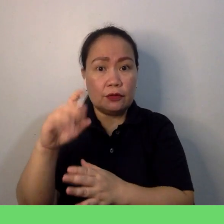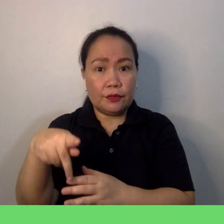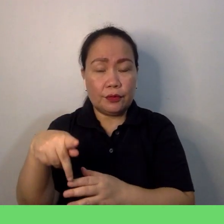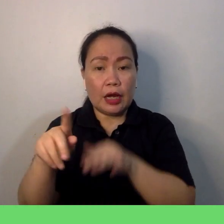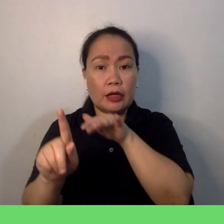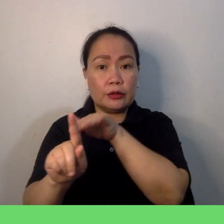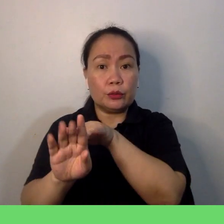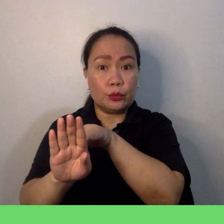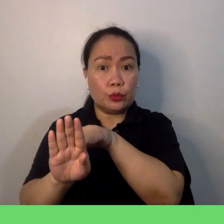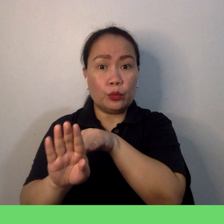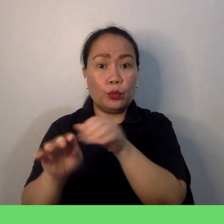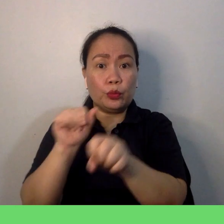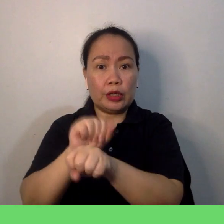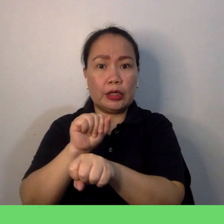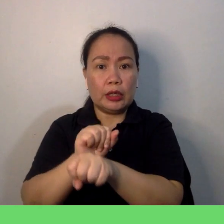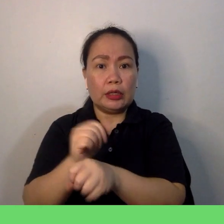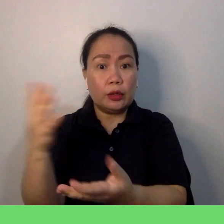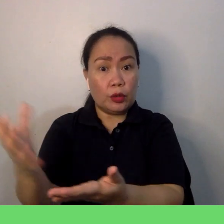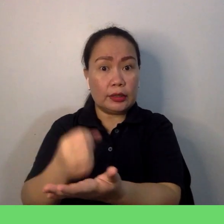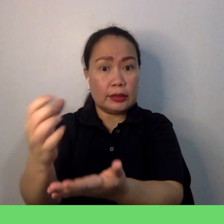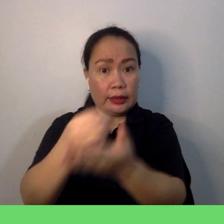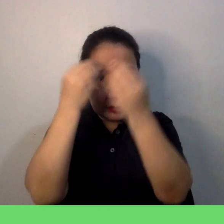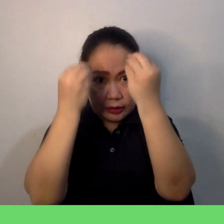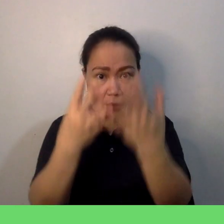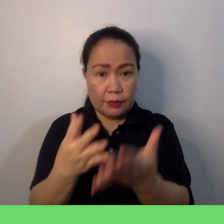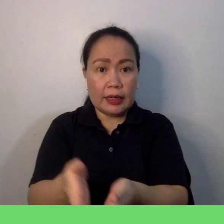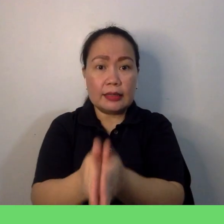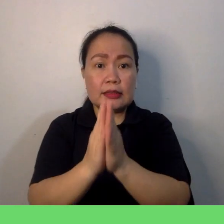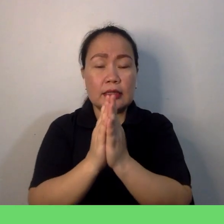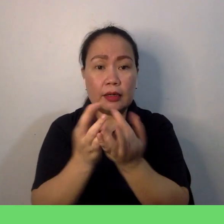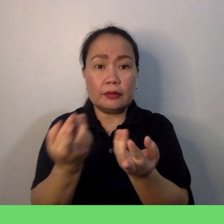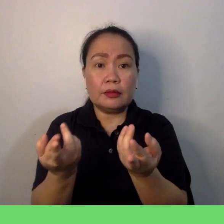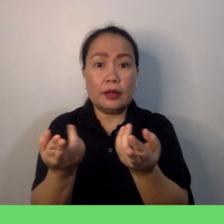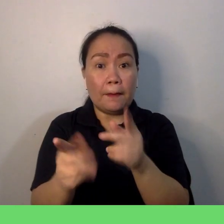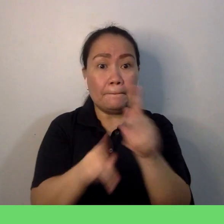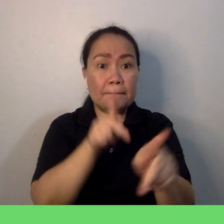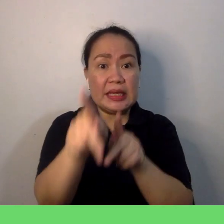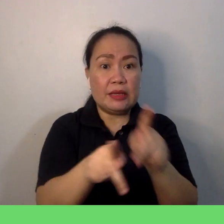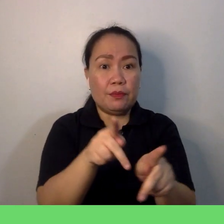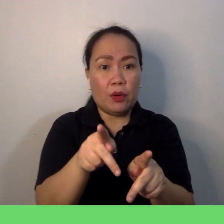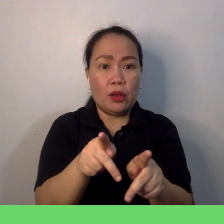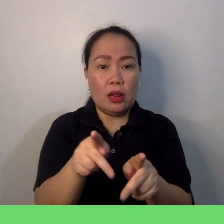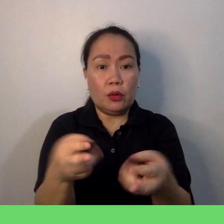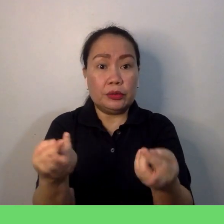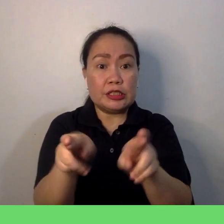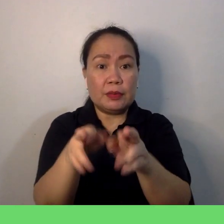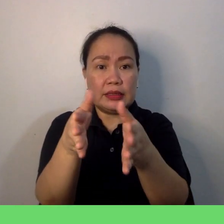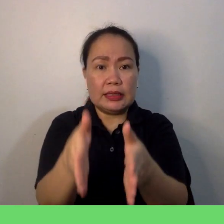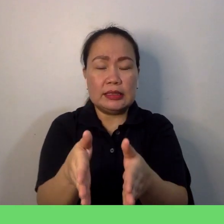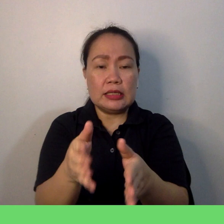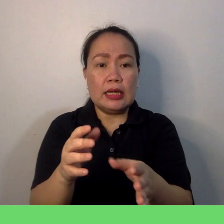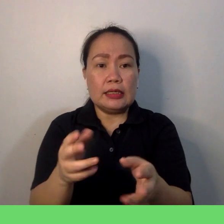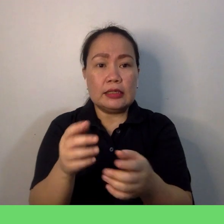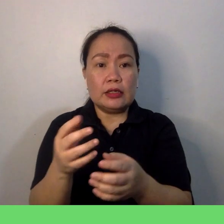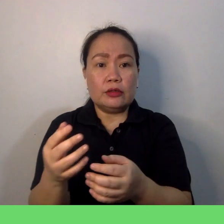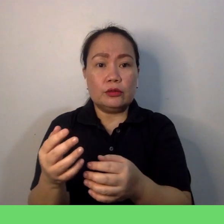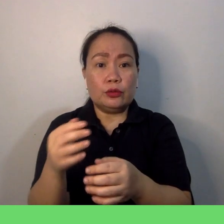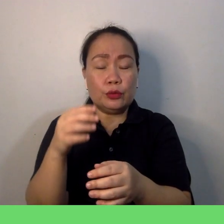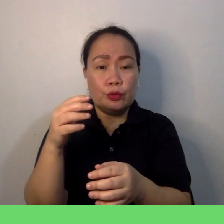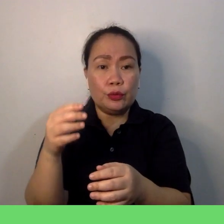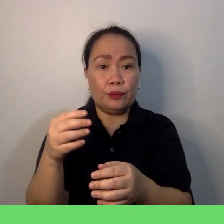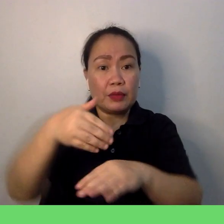respondents to send their votes via text message. So what is wrong with this? Ano po ang misuse or mali po